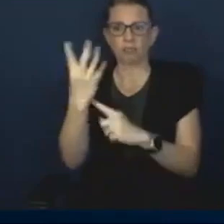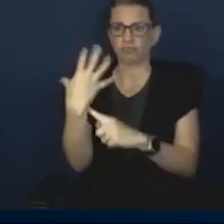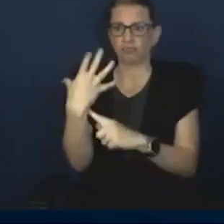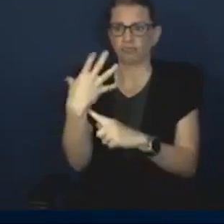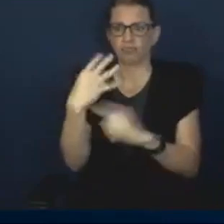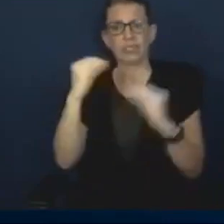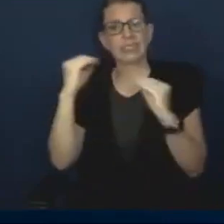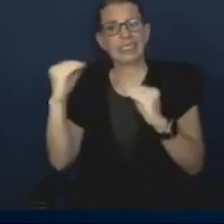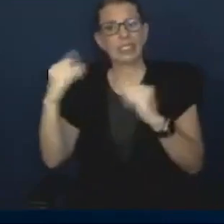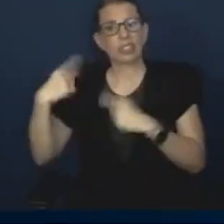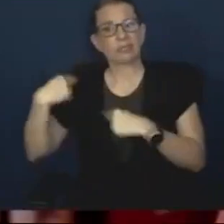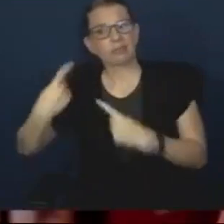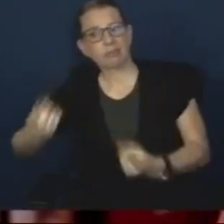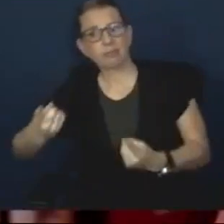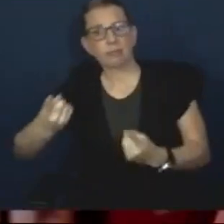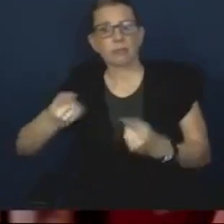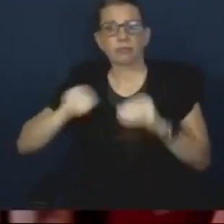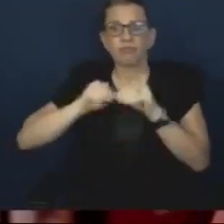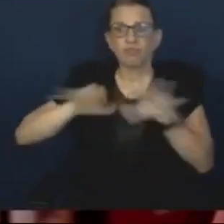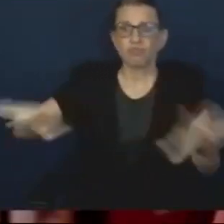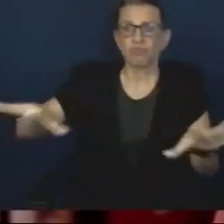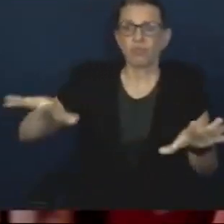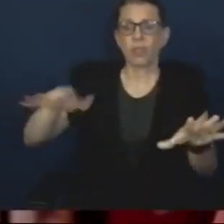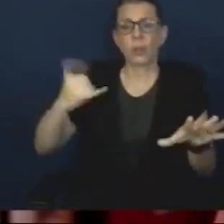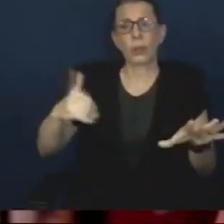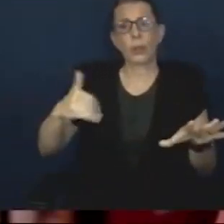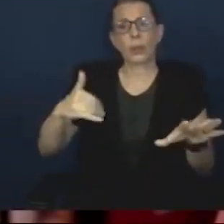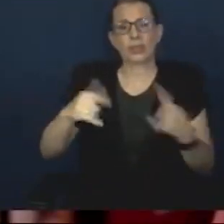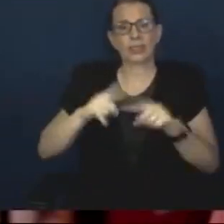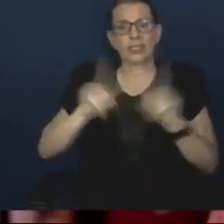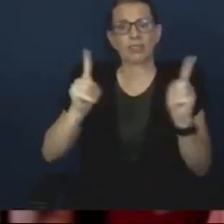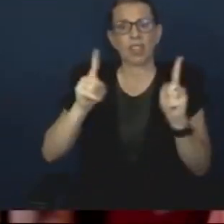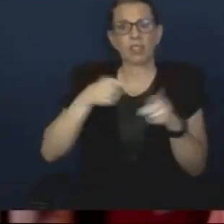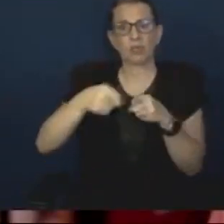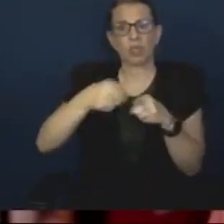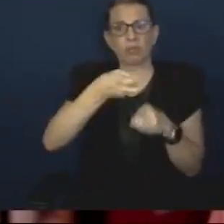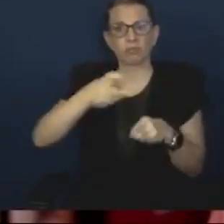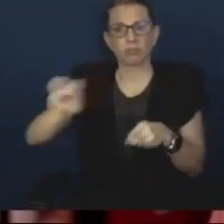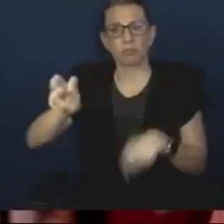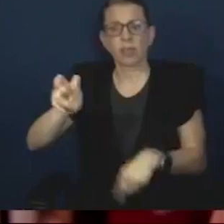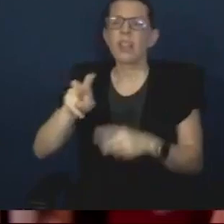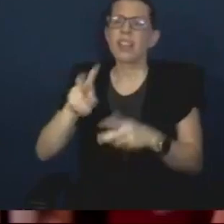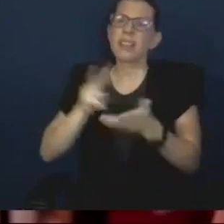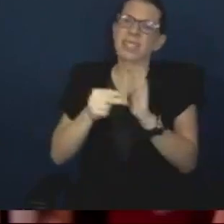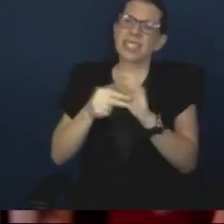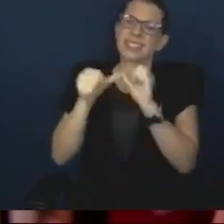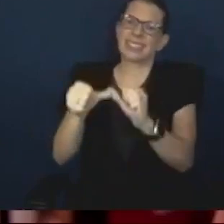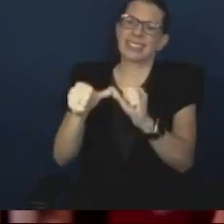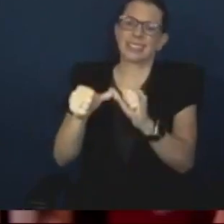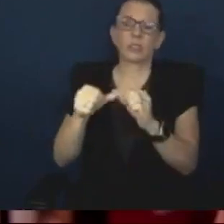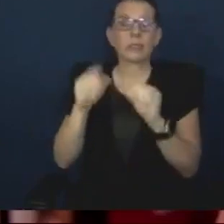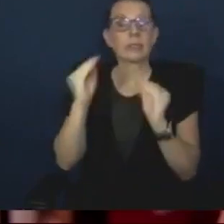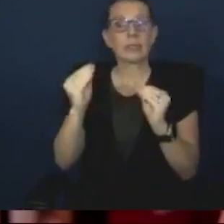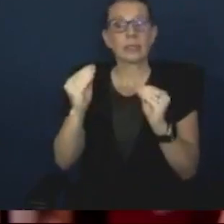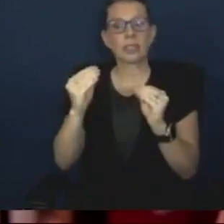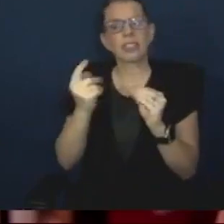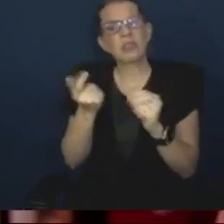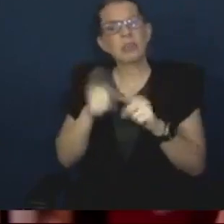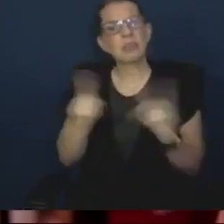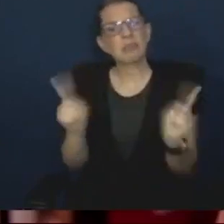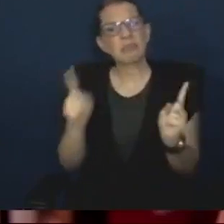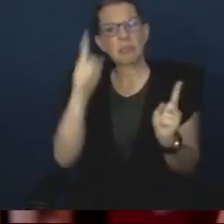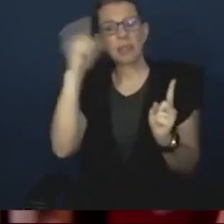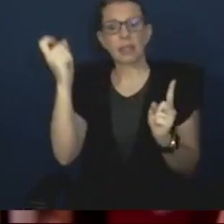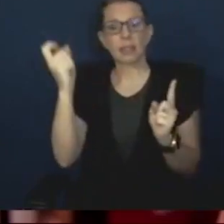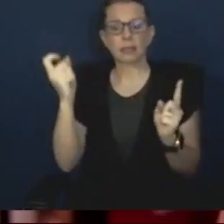the transition. Well, in a way, it's continuing teaching. It's just slightly different because you have a really big